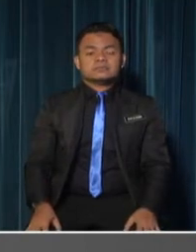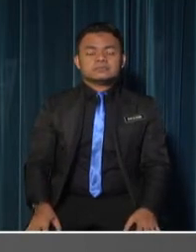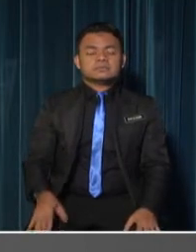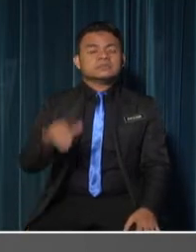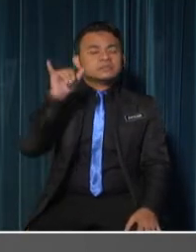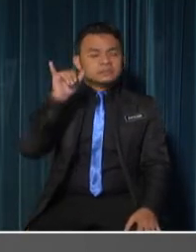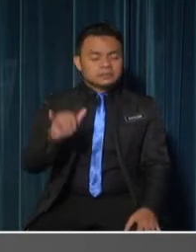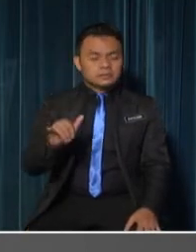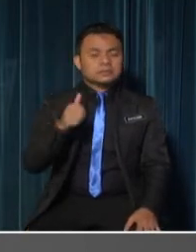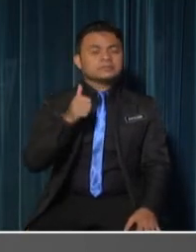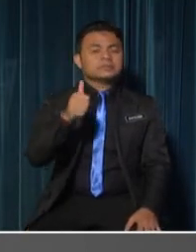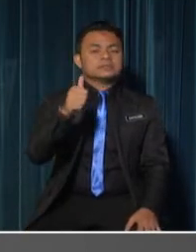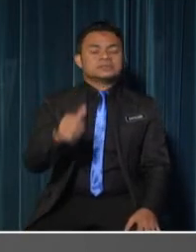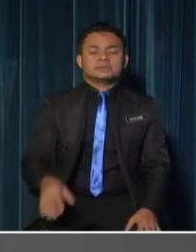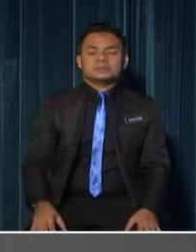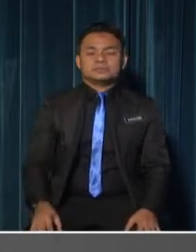Yes, good.